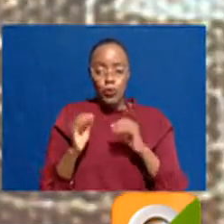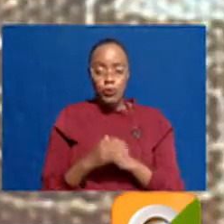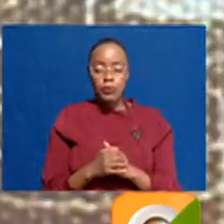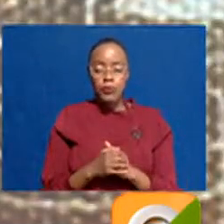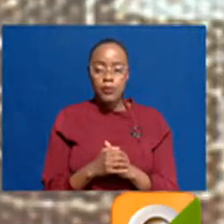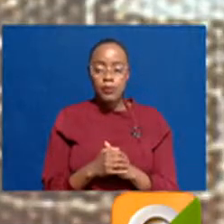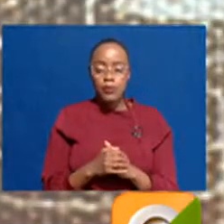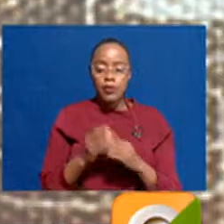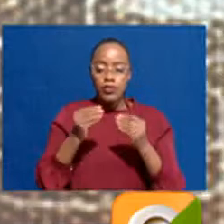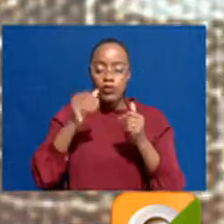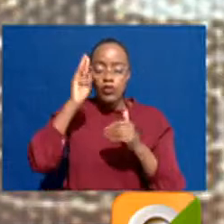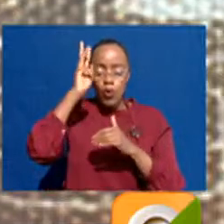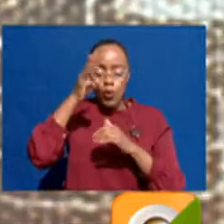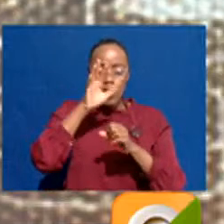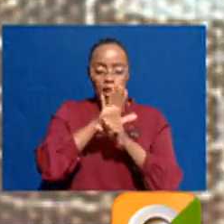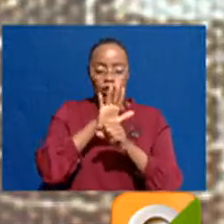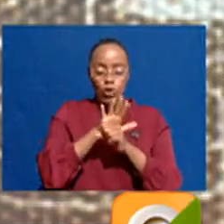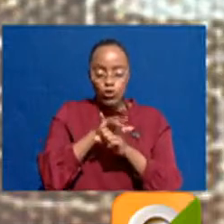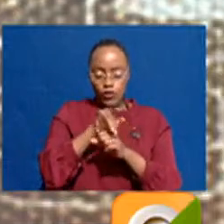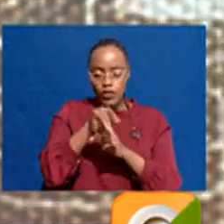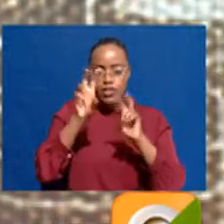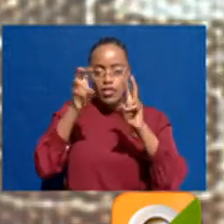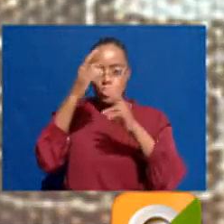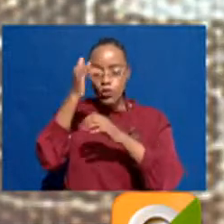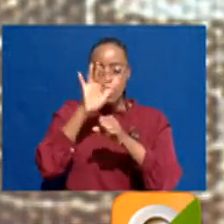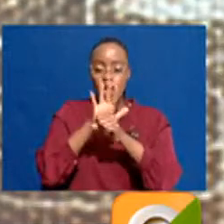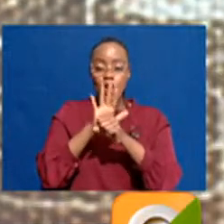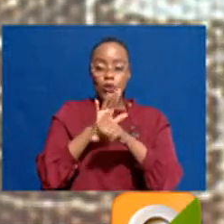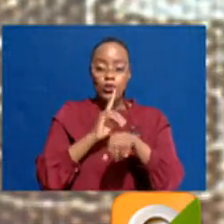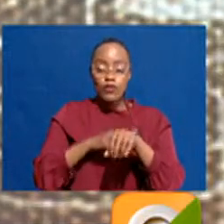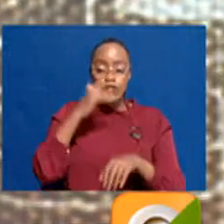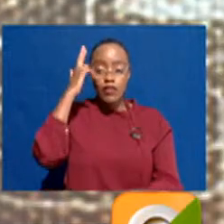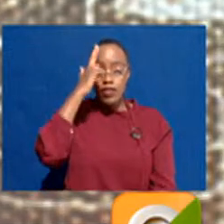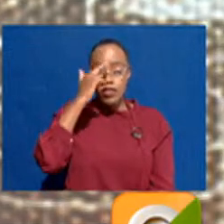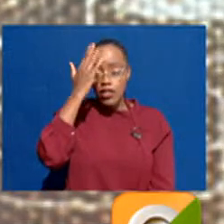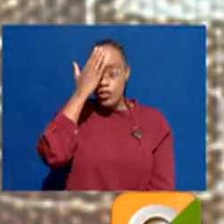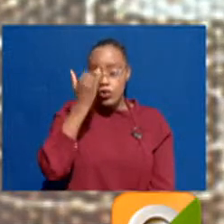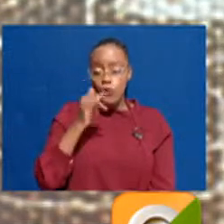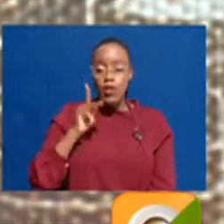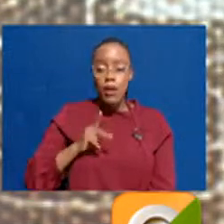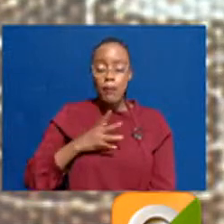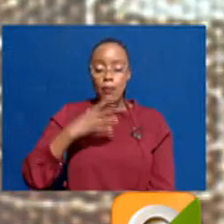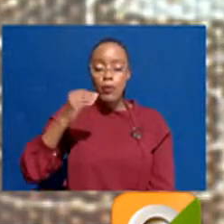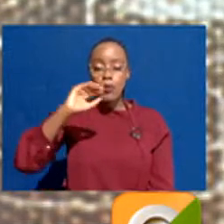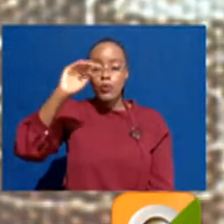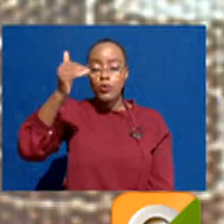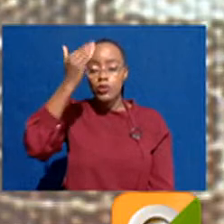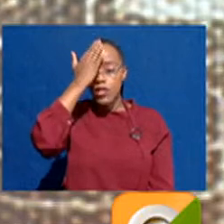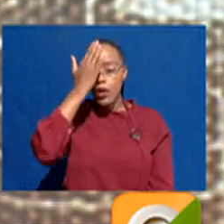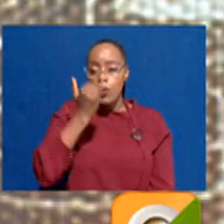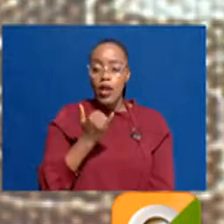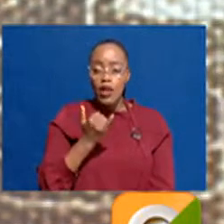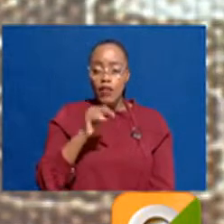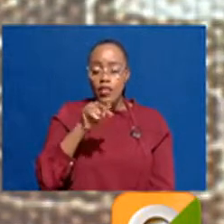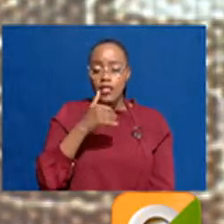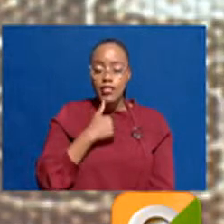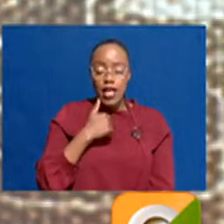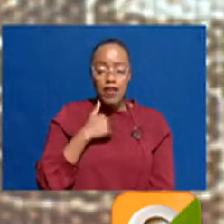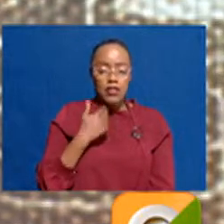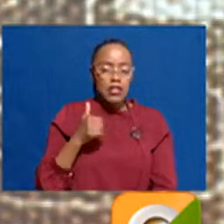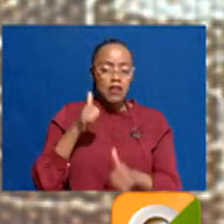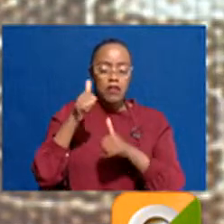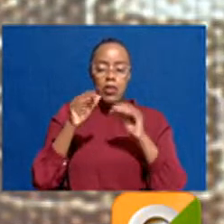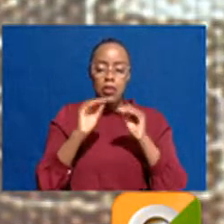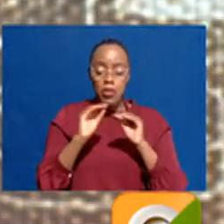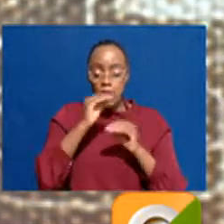It will resolve most of it. Because most of the time, the reason why people go to cities is not because it is a luxury. Mm-hmm.